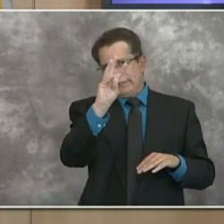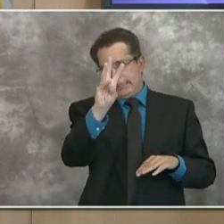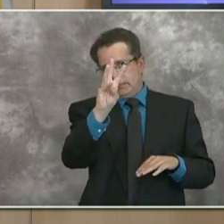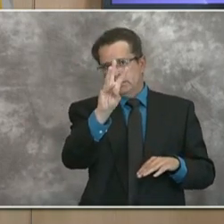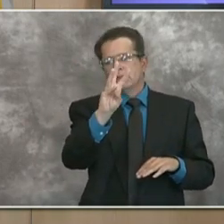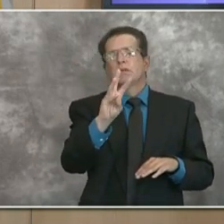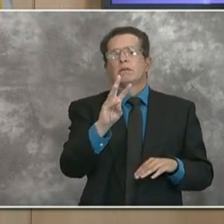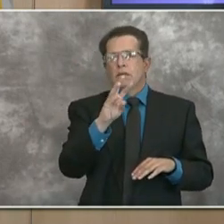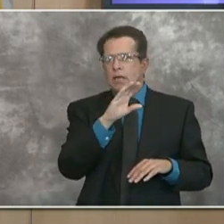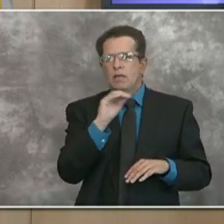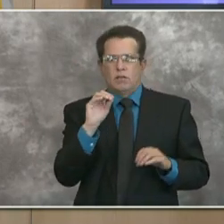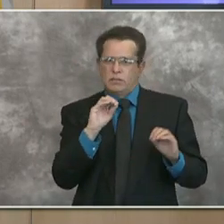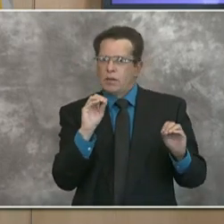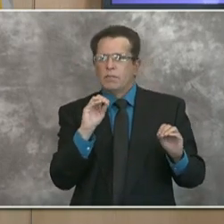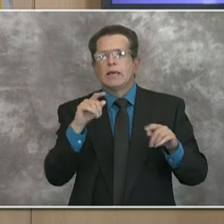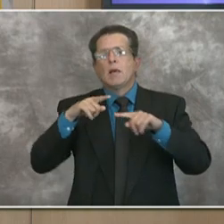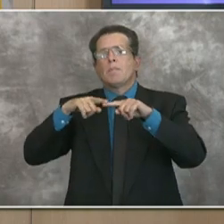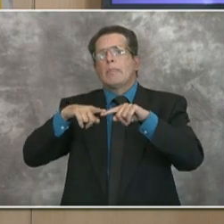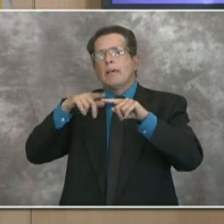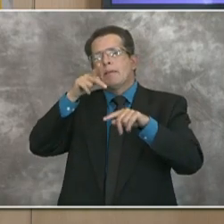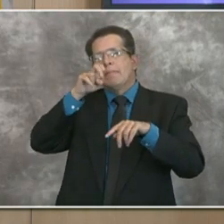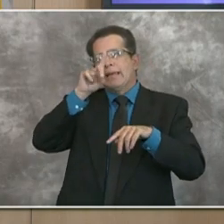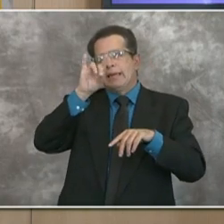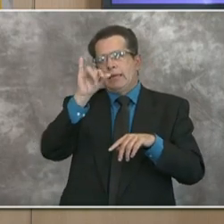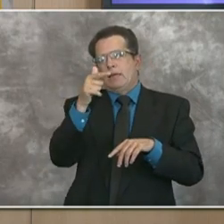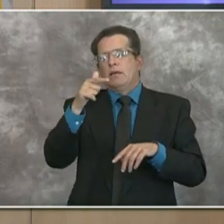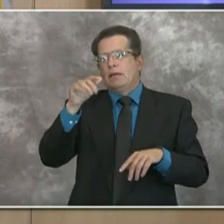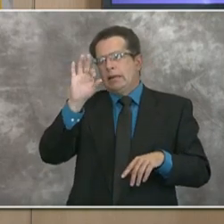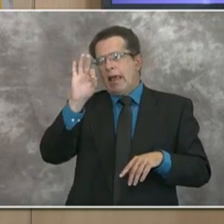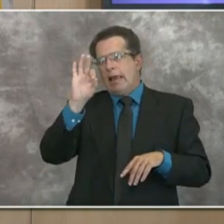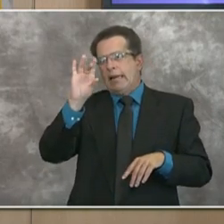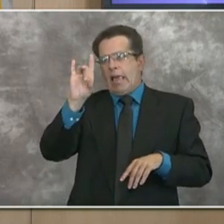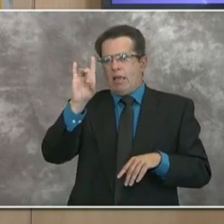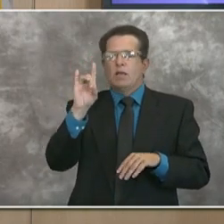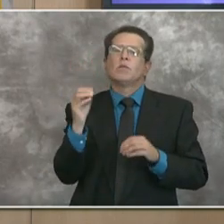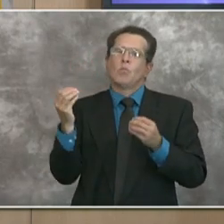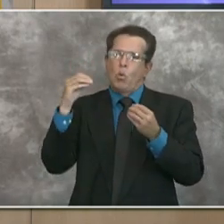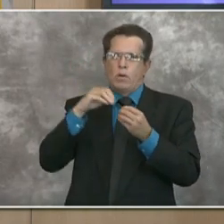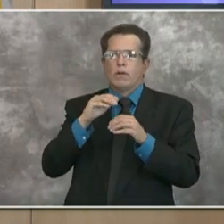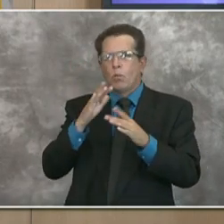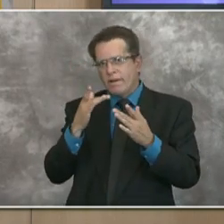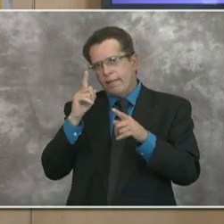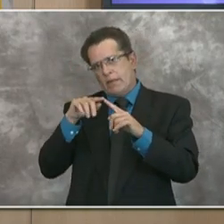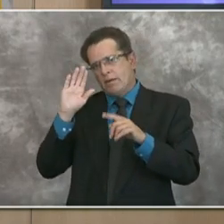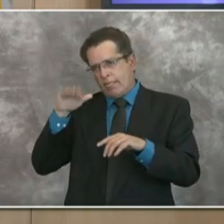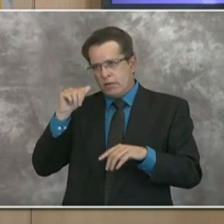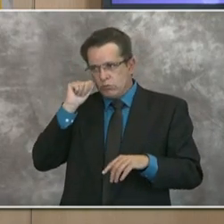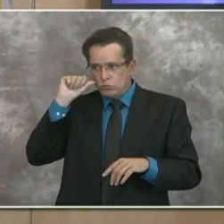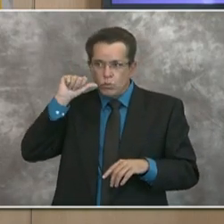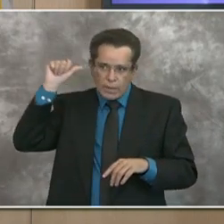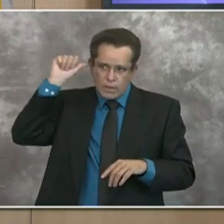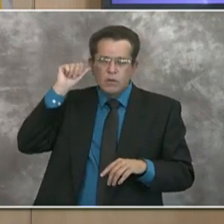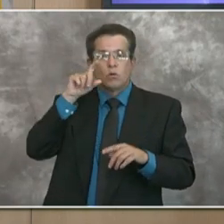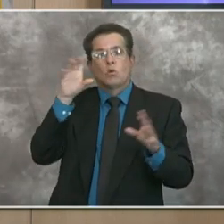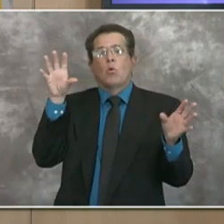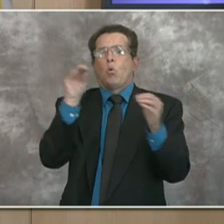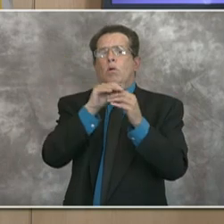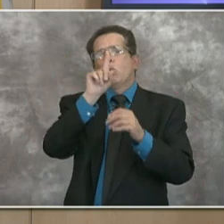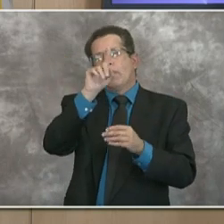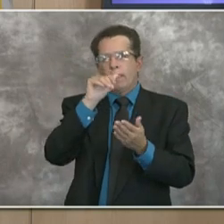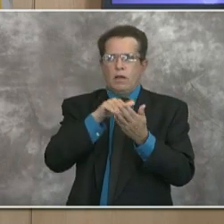Indeterminate is the same. Pending results, 98 more than yesterday. So the total tests administered at the convention center,